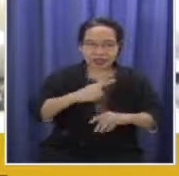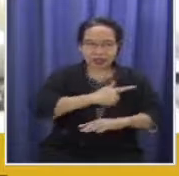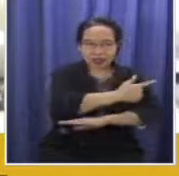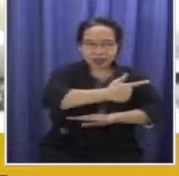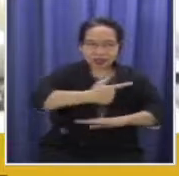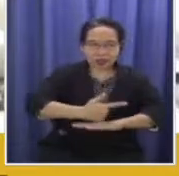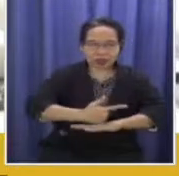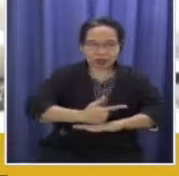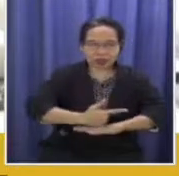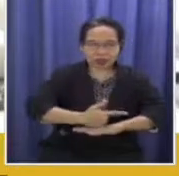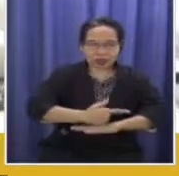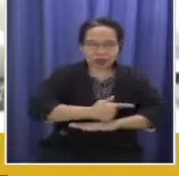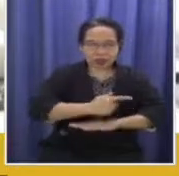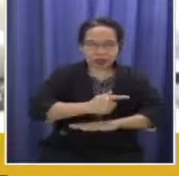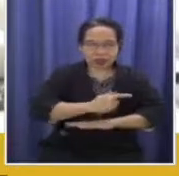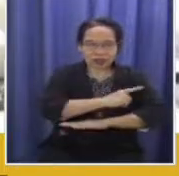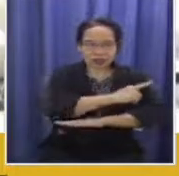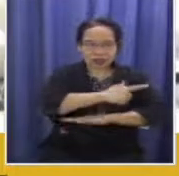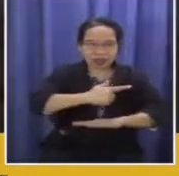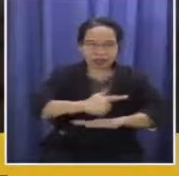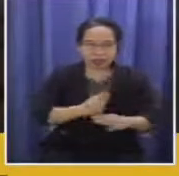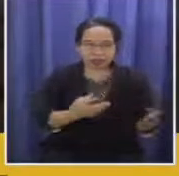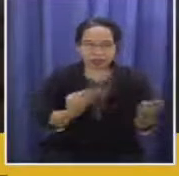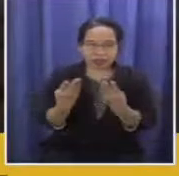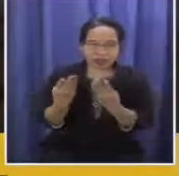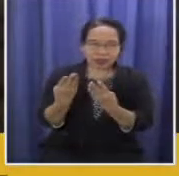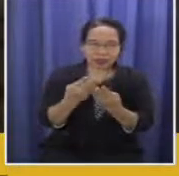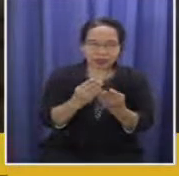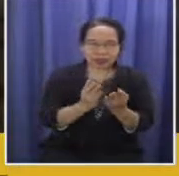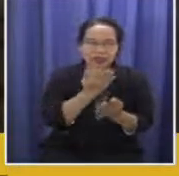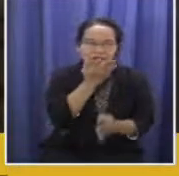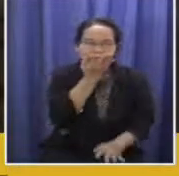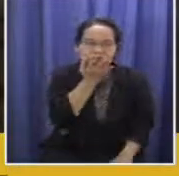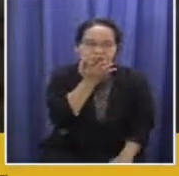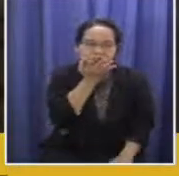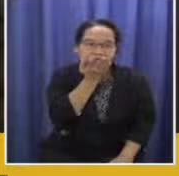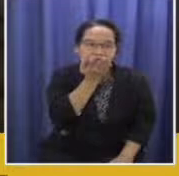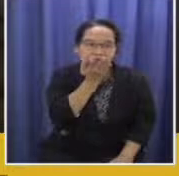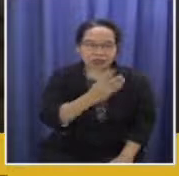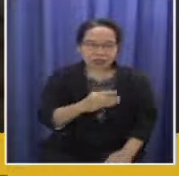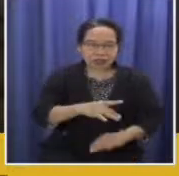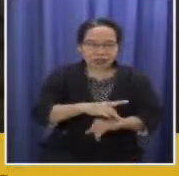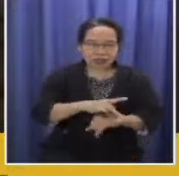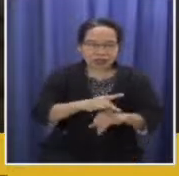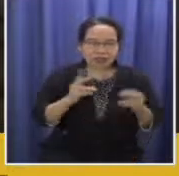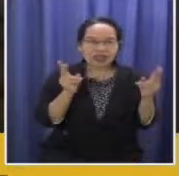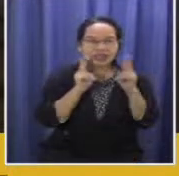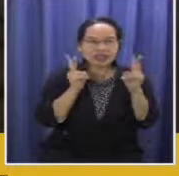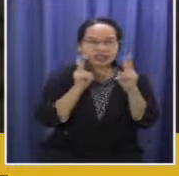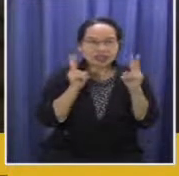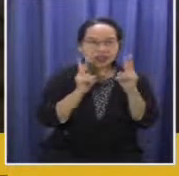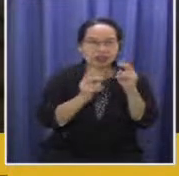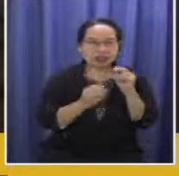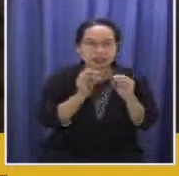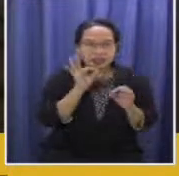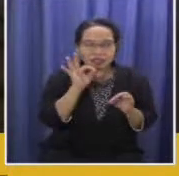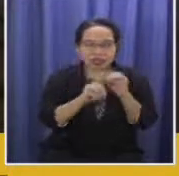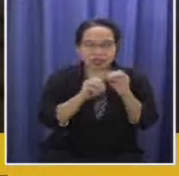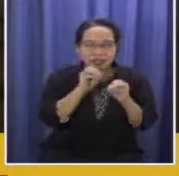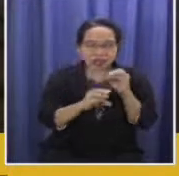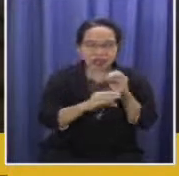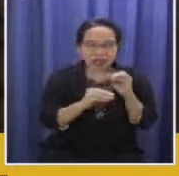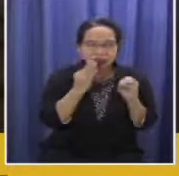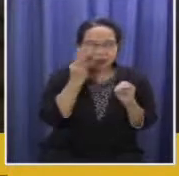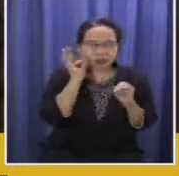ground, the earth, bring forth grass and herb yielding seed, and